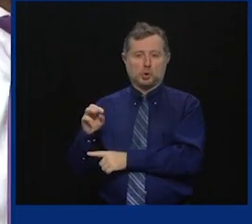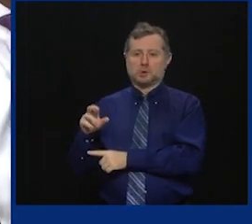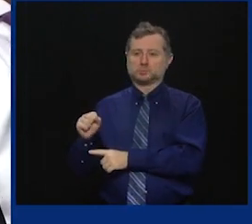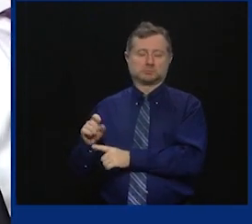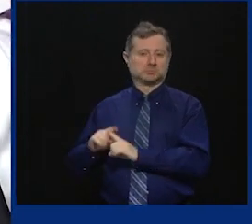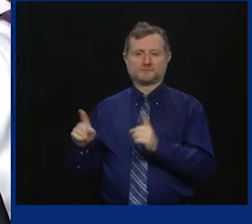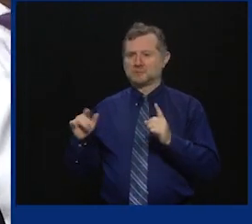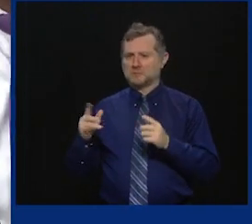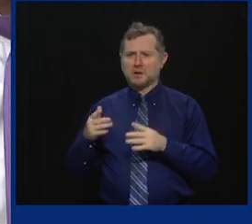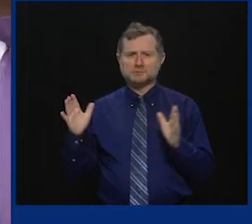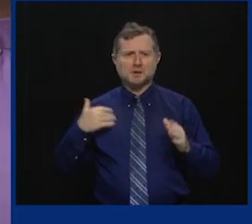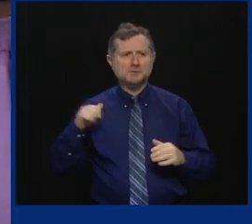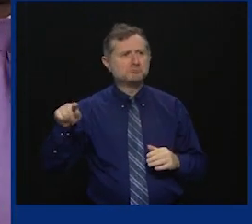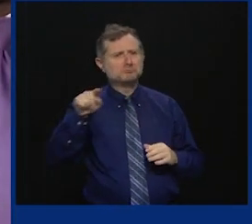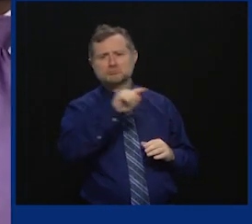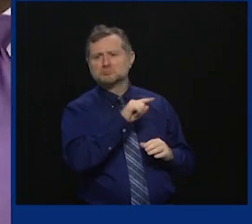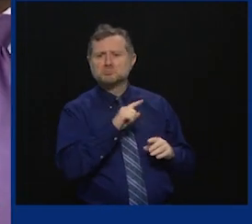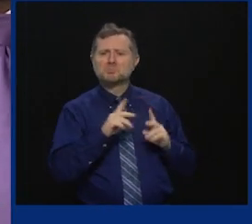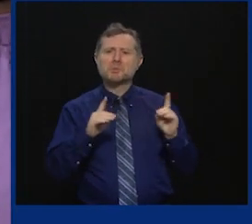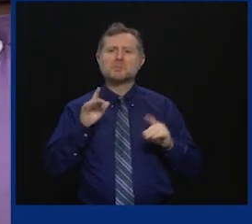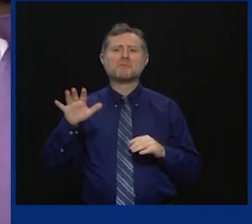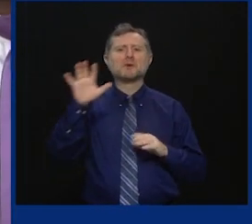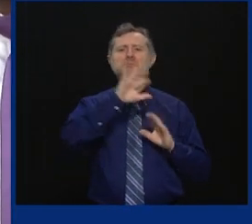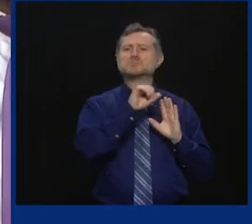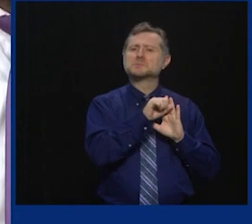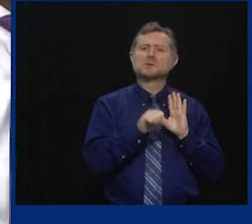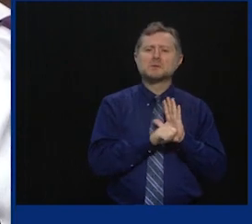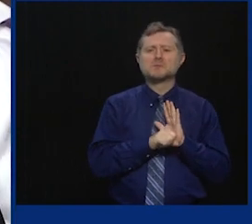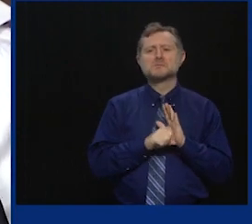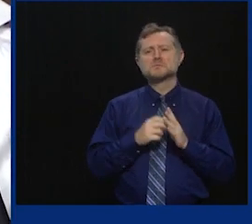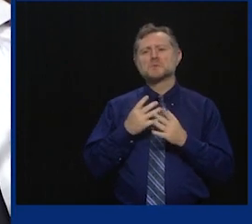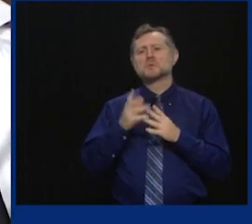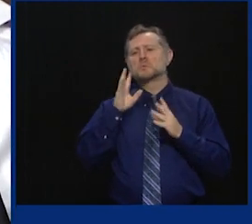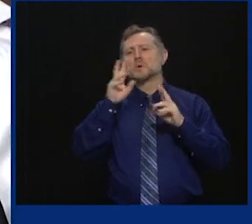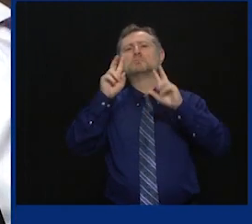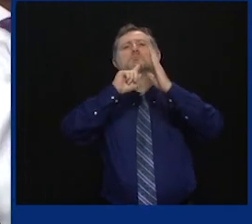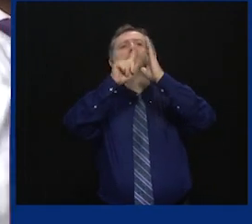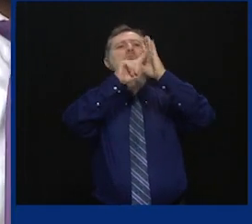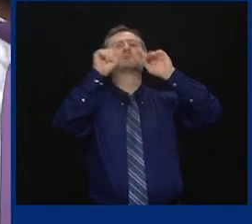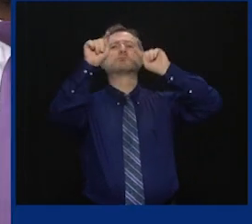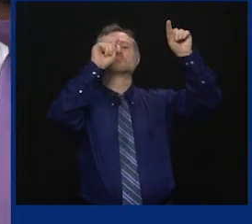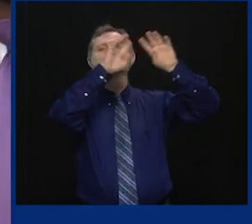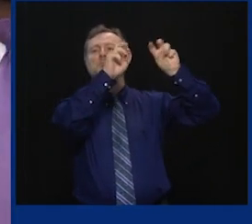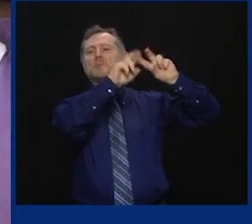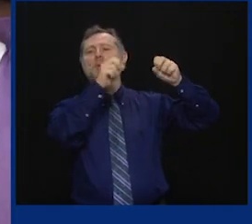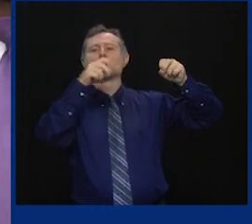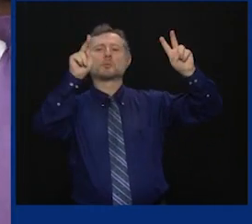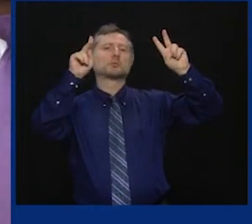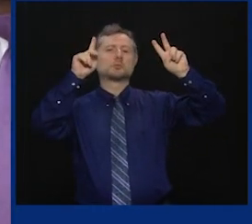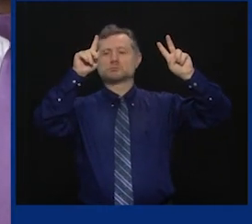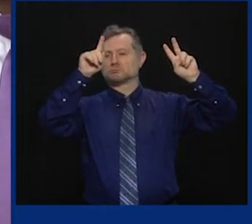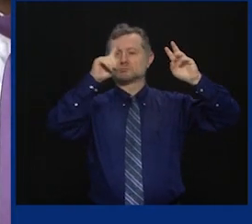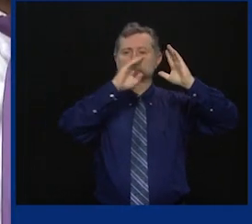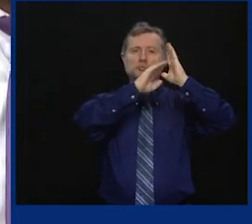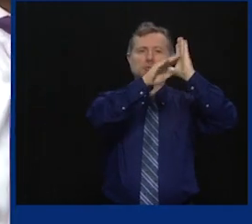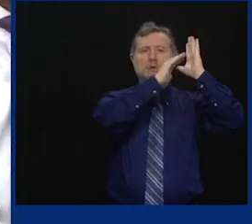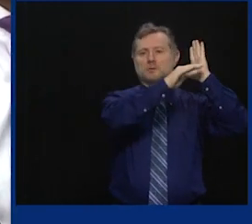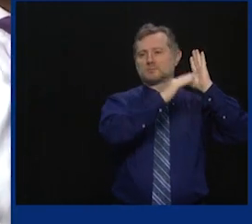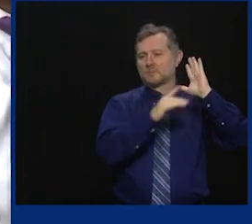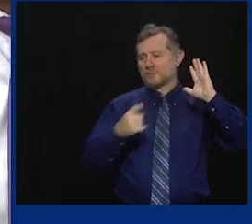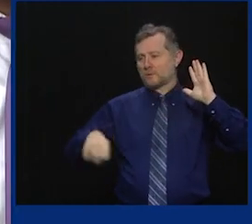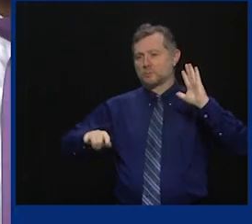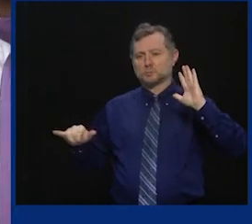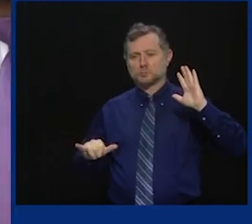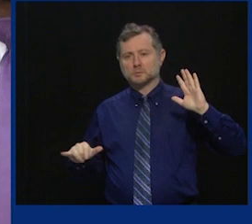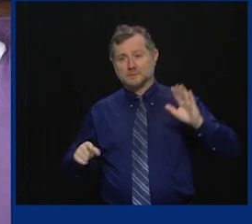of the state, and there are certainly many more. We'll be looking at the opportunities to release them as well. We just wanted to target this today. Have